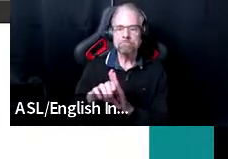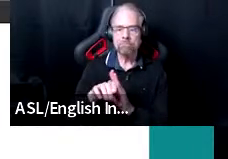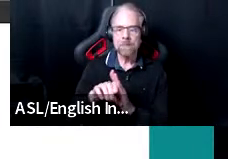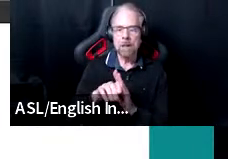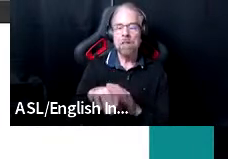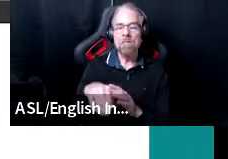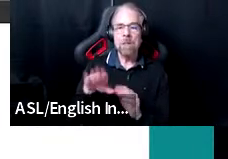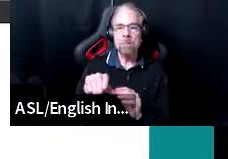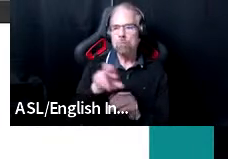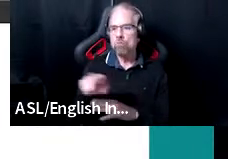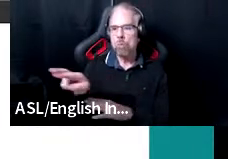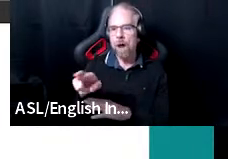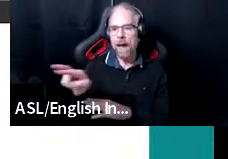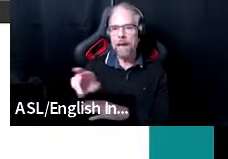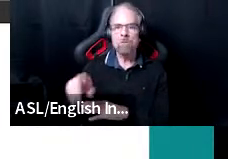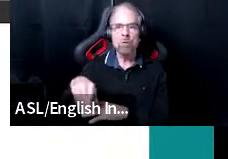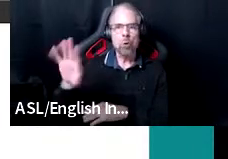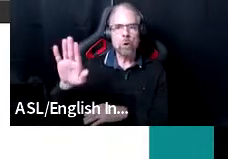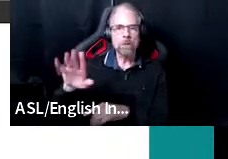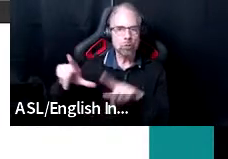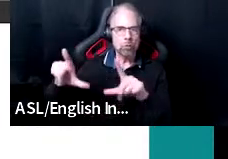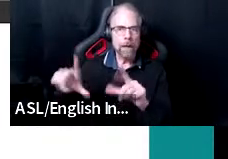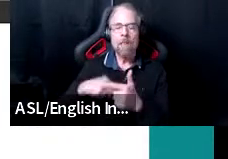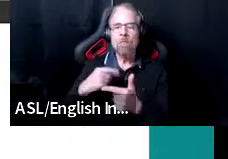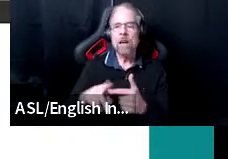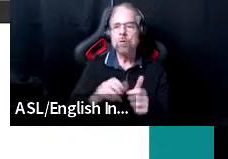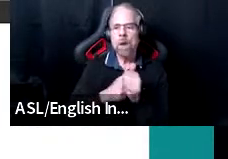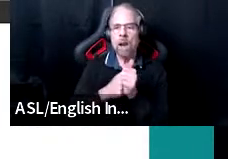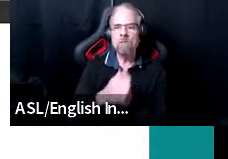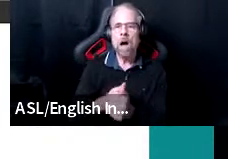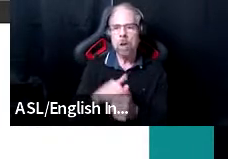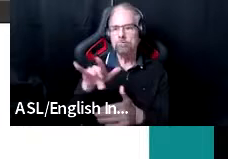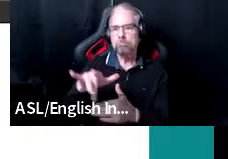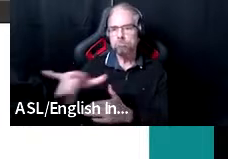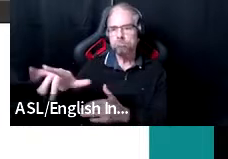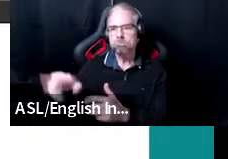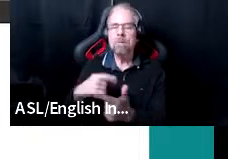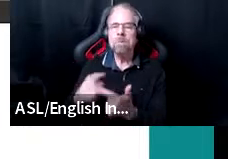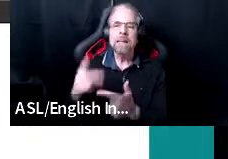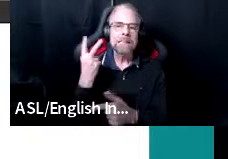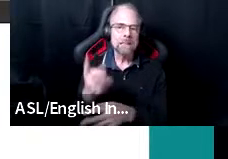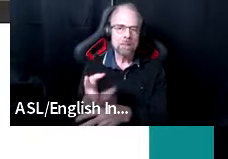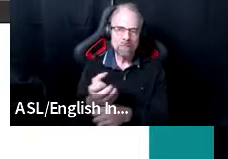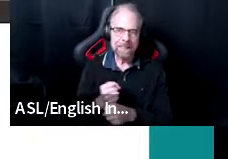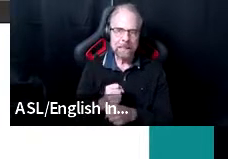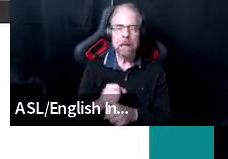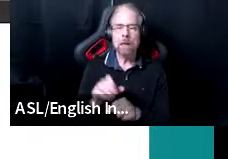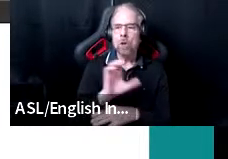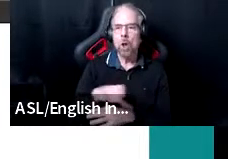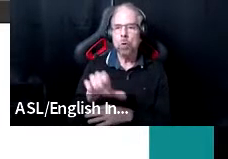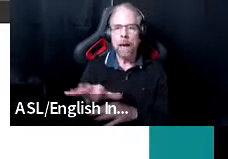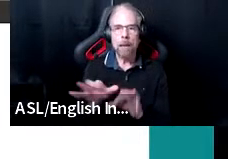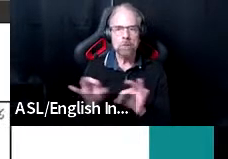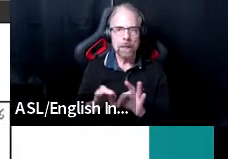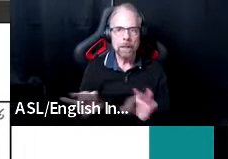your screen, and you can follow the prompts from there to receive closed captioning.